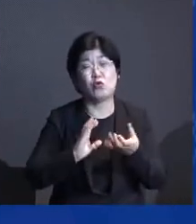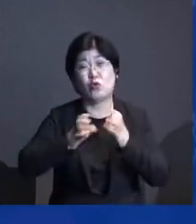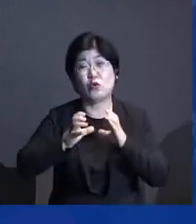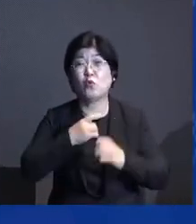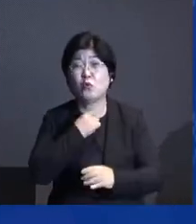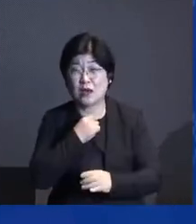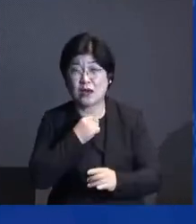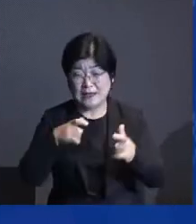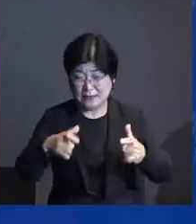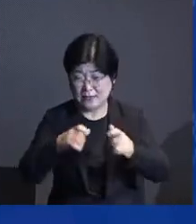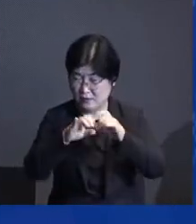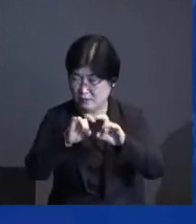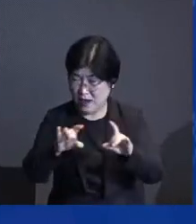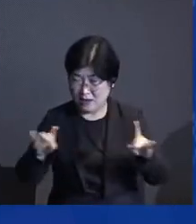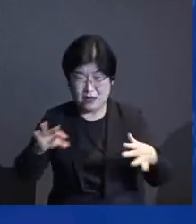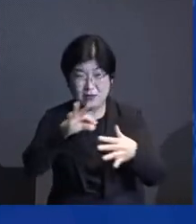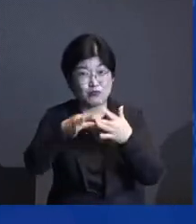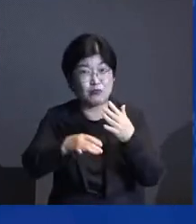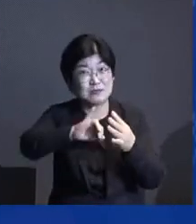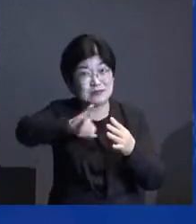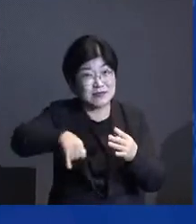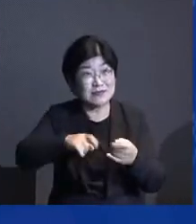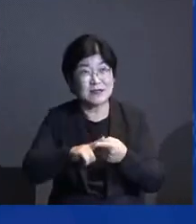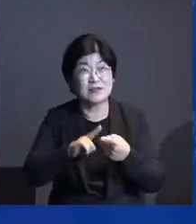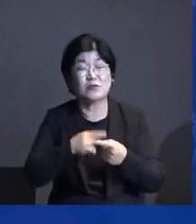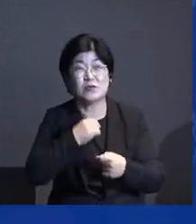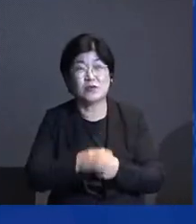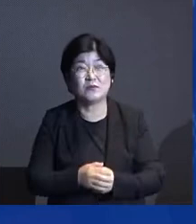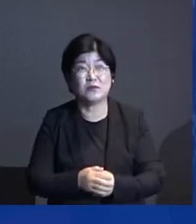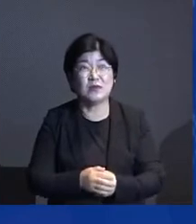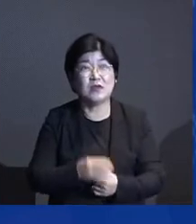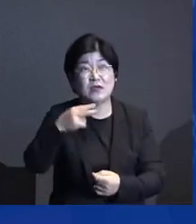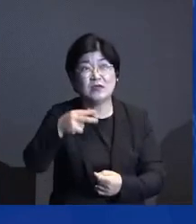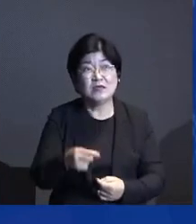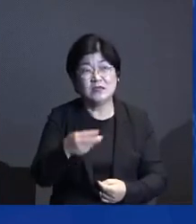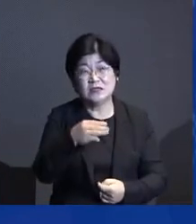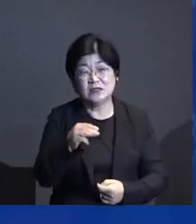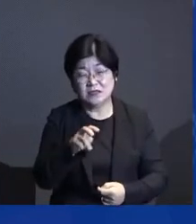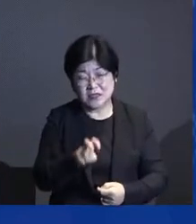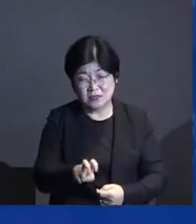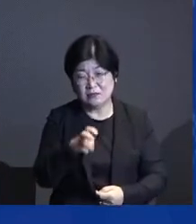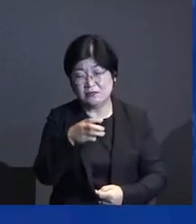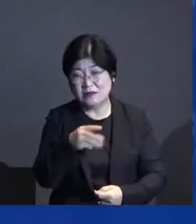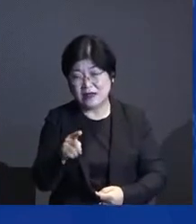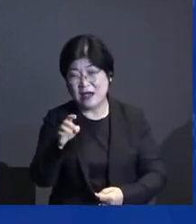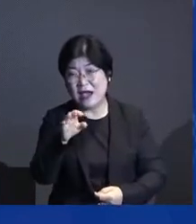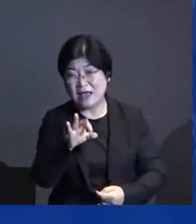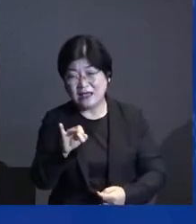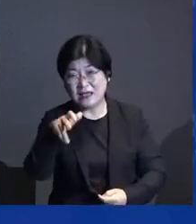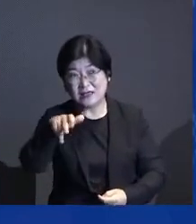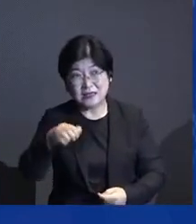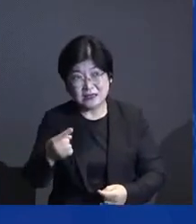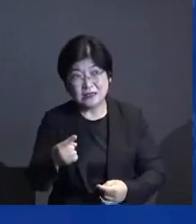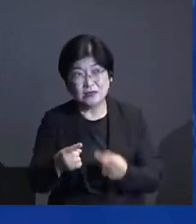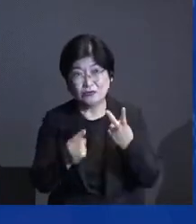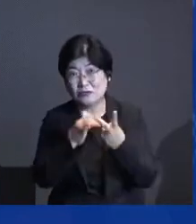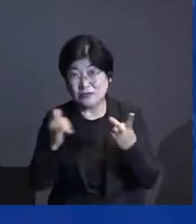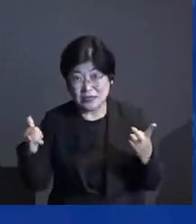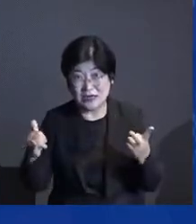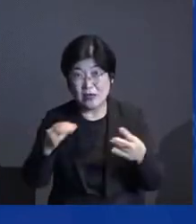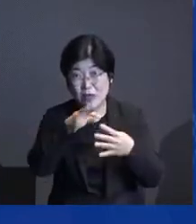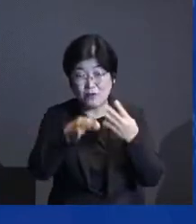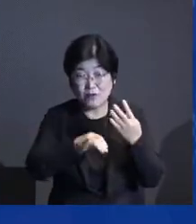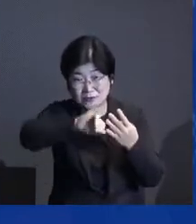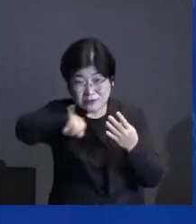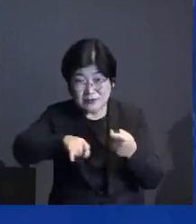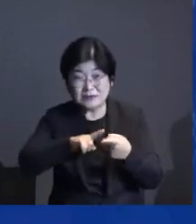about what's called a dreamlike neighborhood. And we have 2 speakers to talk about this project. So let me